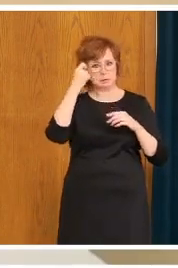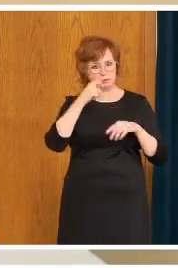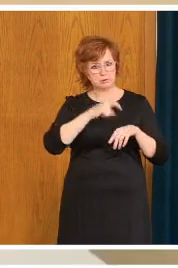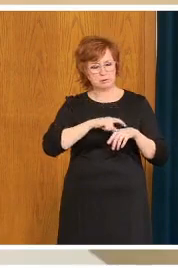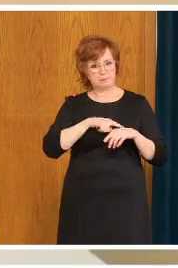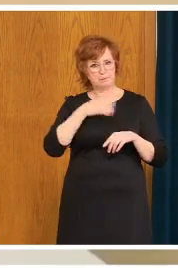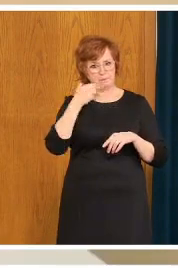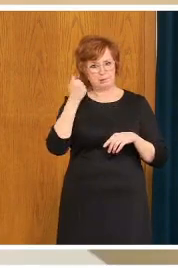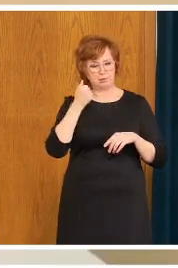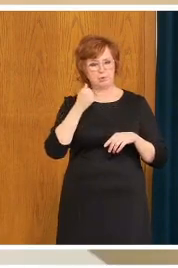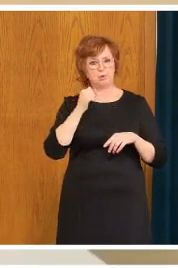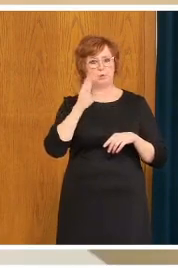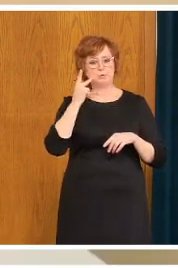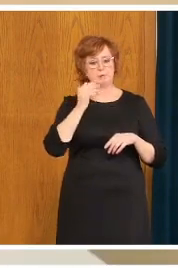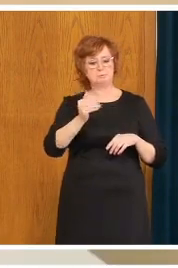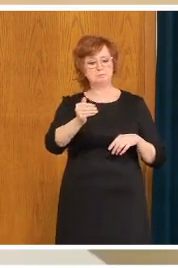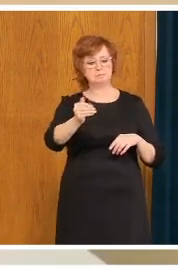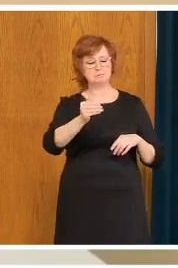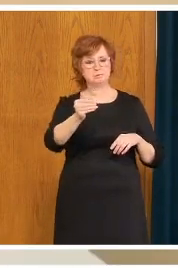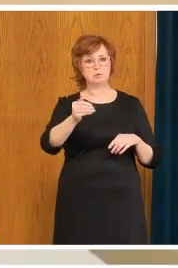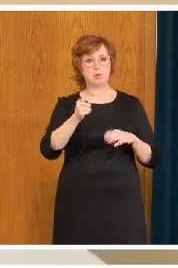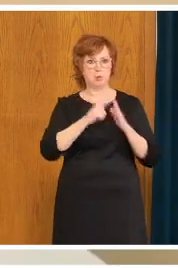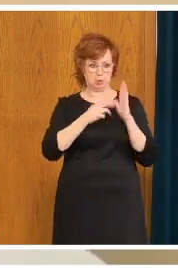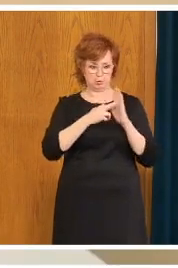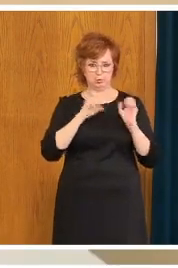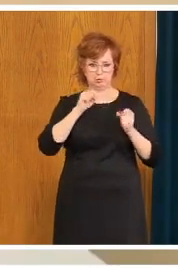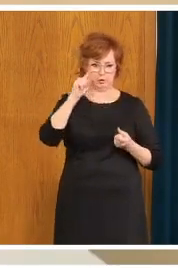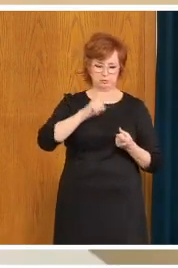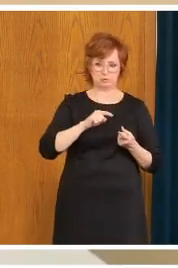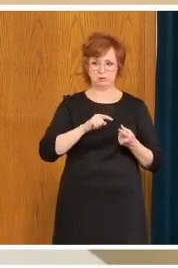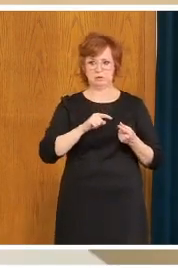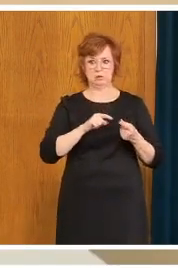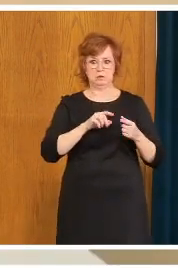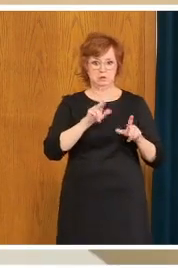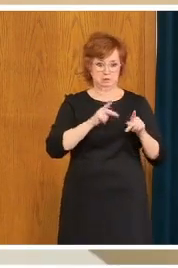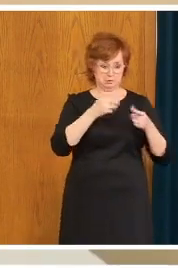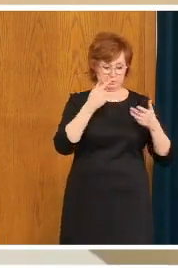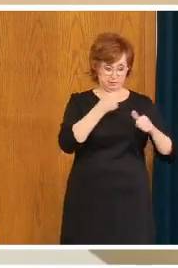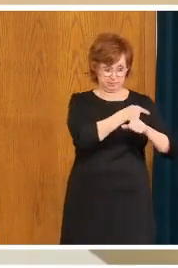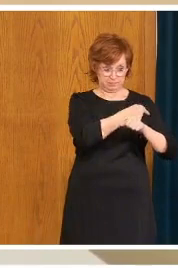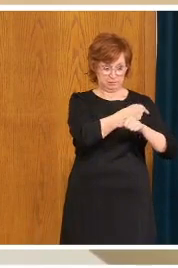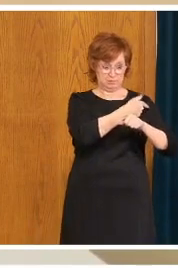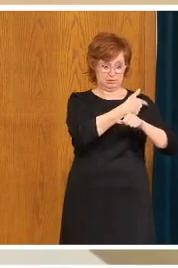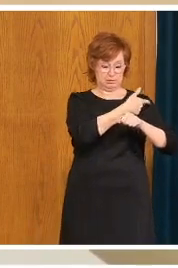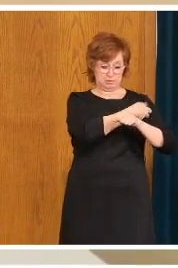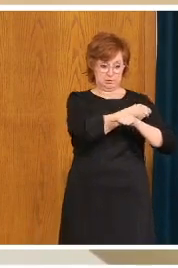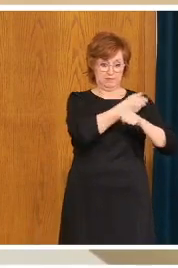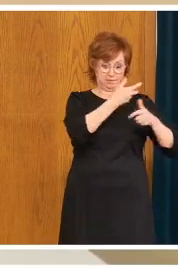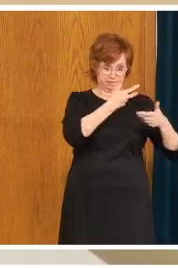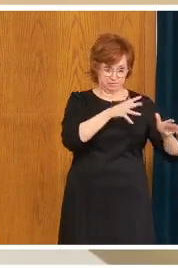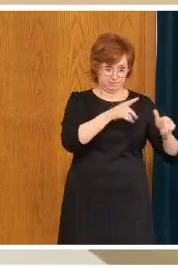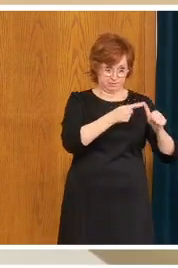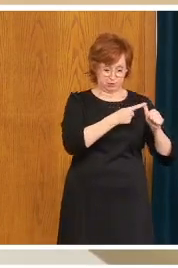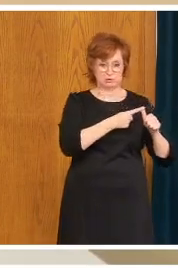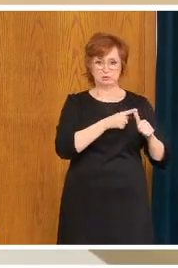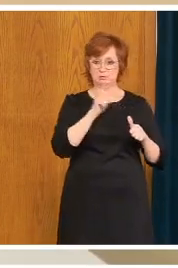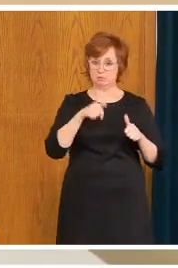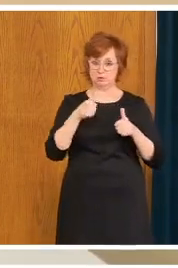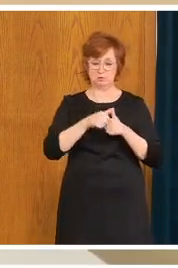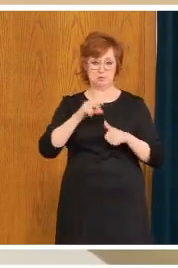be relaxed, we absolutely have to make sure that anyone who got first dose, we have to absolutely remember to get our second dose,